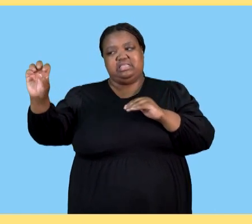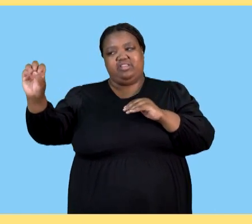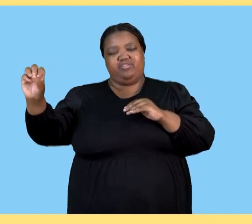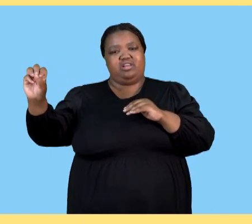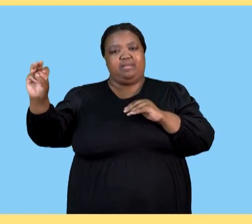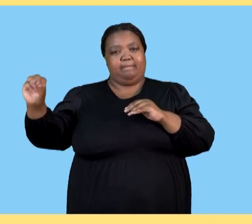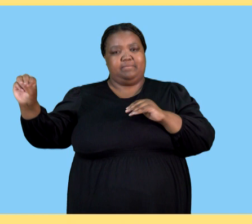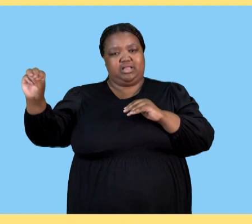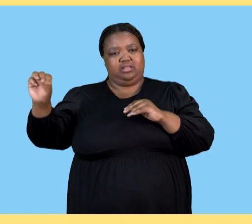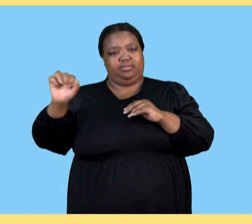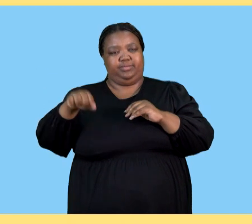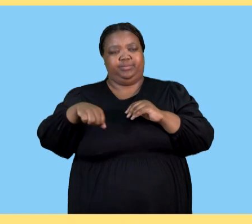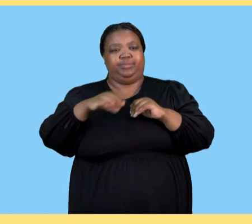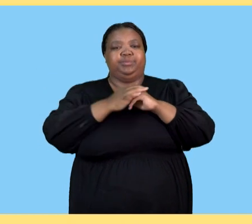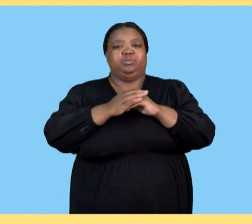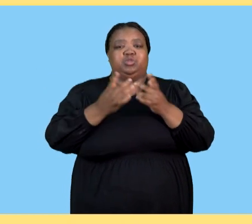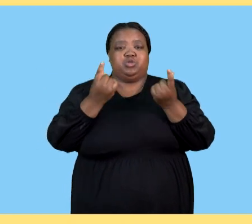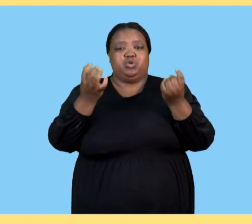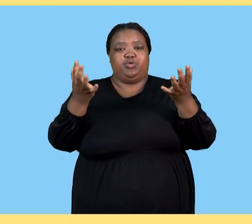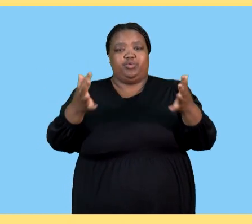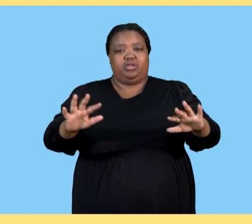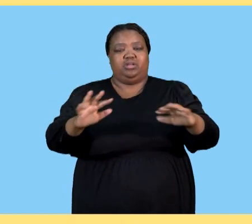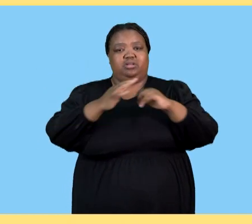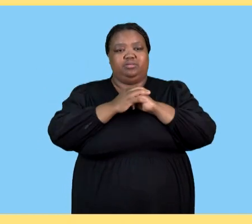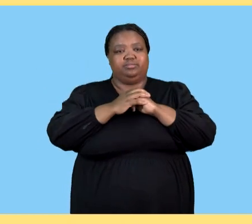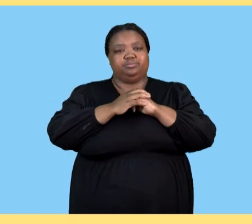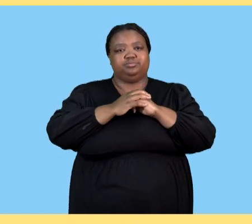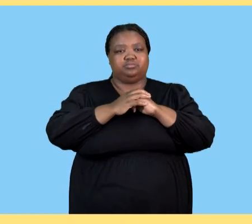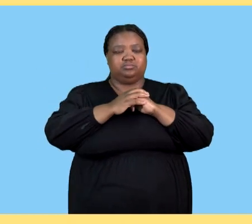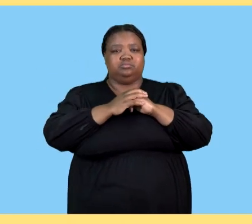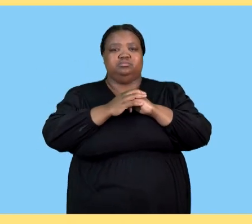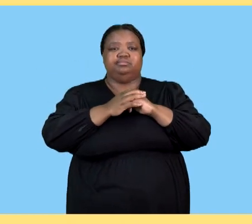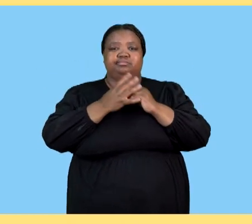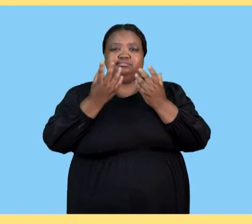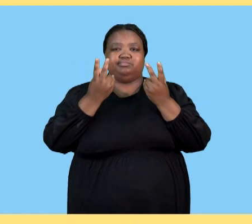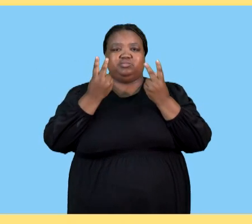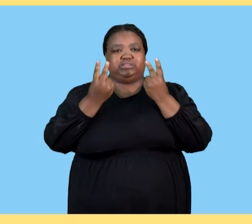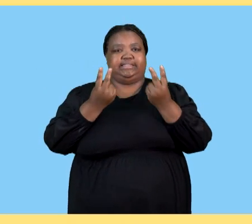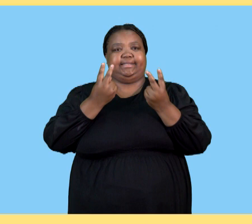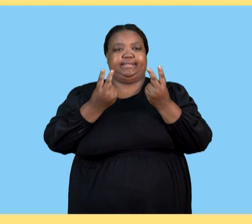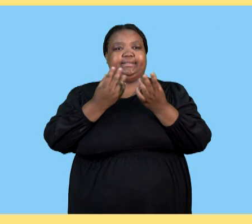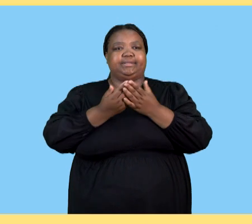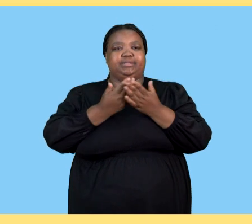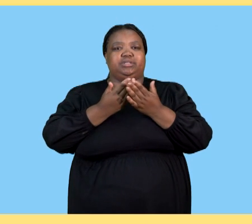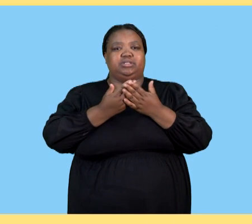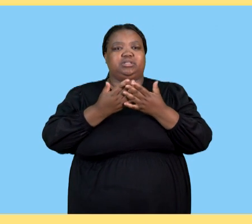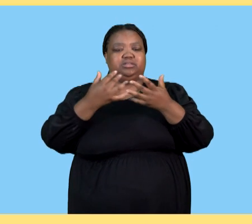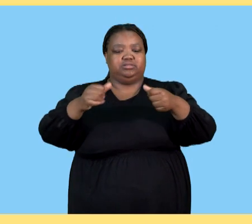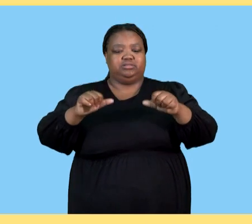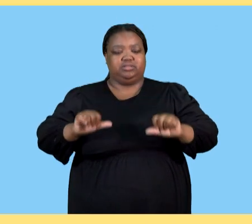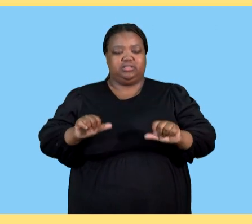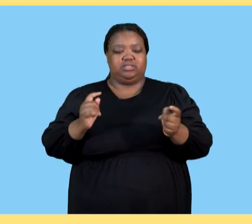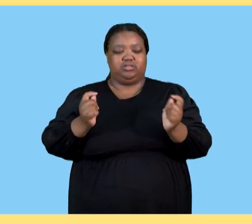1,118,600. Once I am done with that, there you can see it.